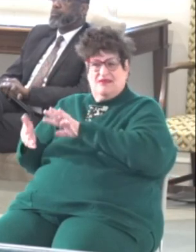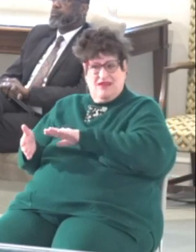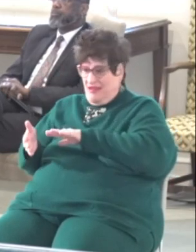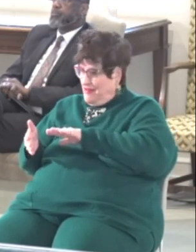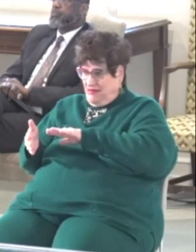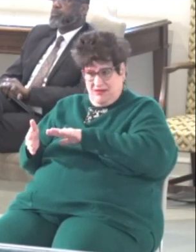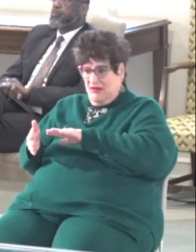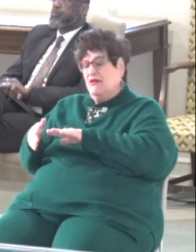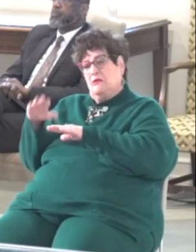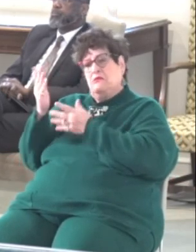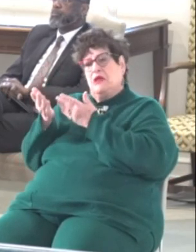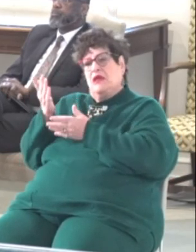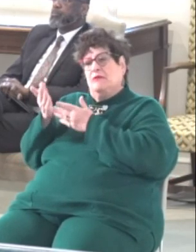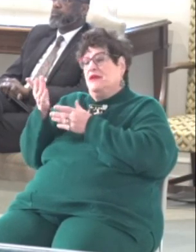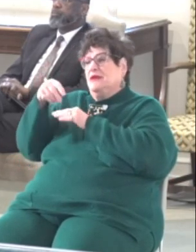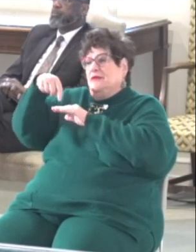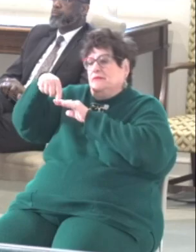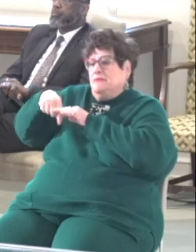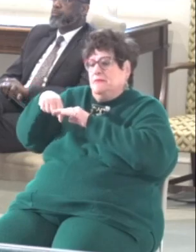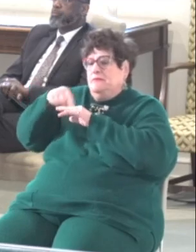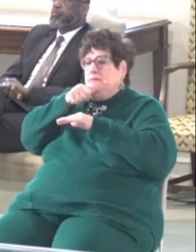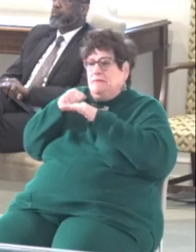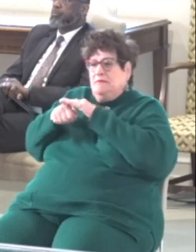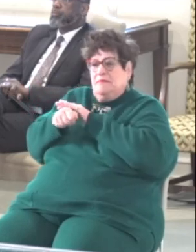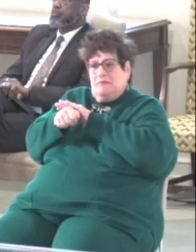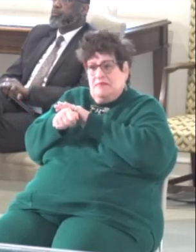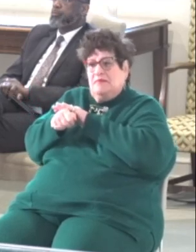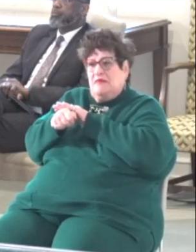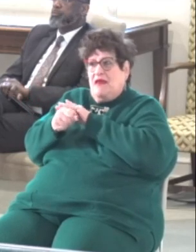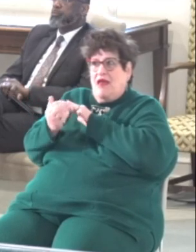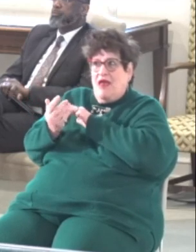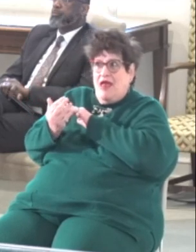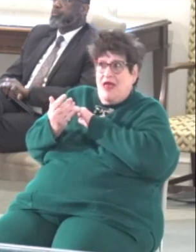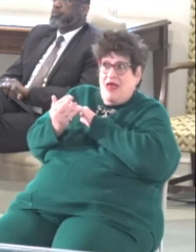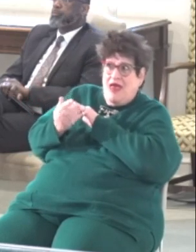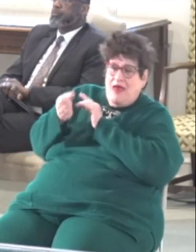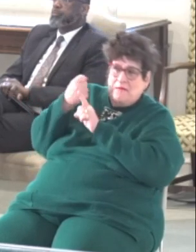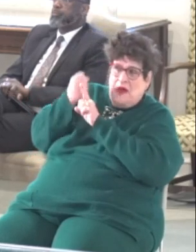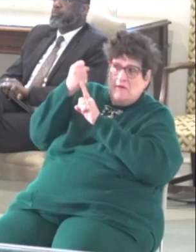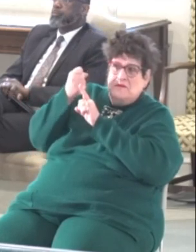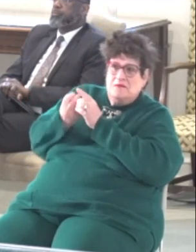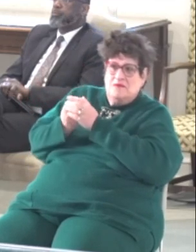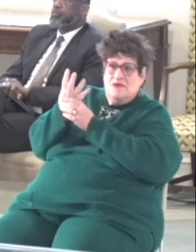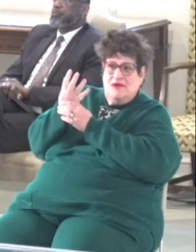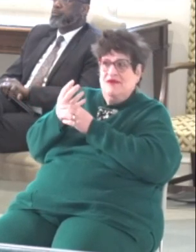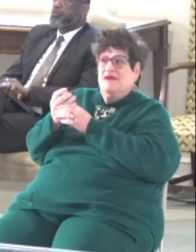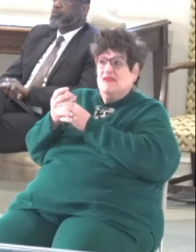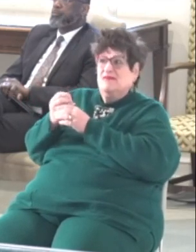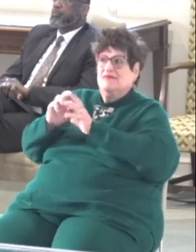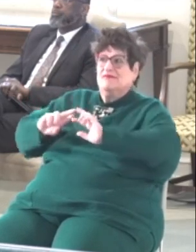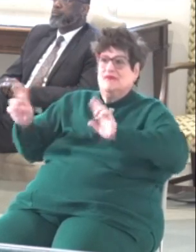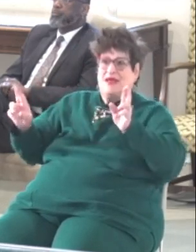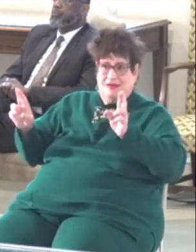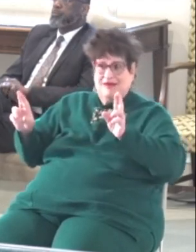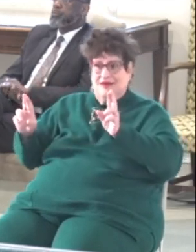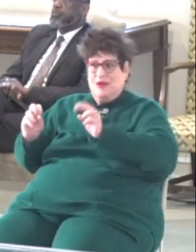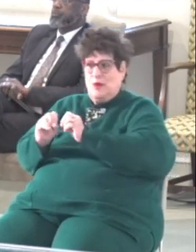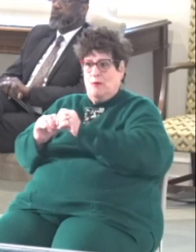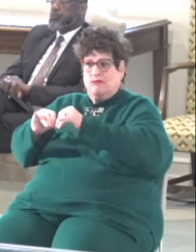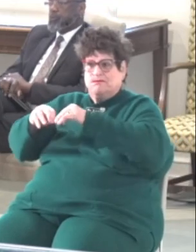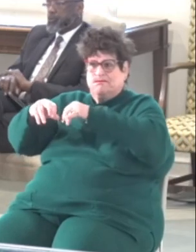gone underground to renew itself and prepare for spring. Winter is a time when we can,